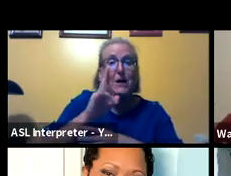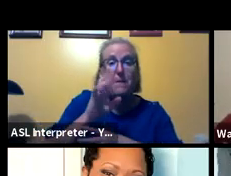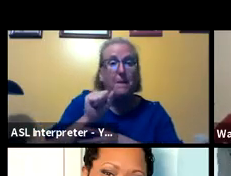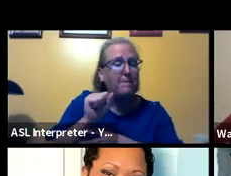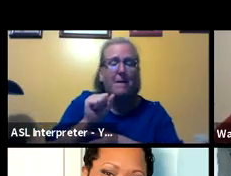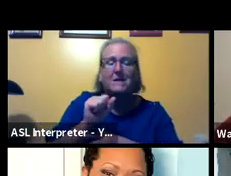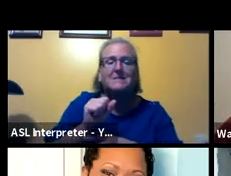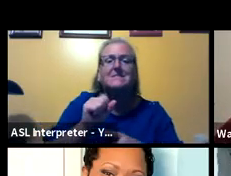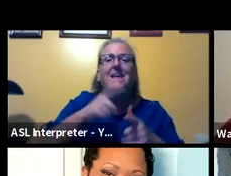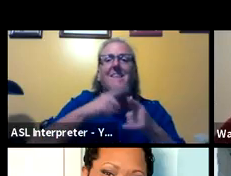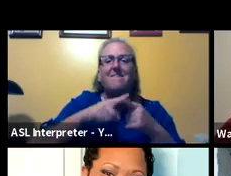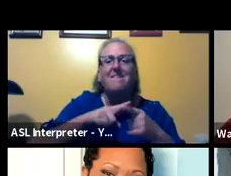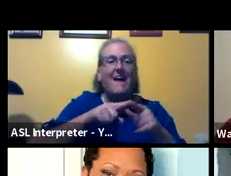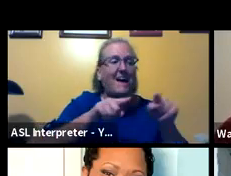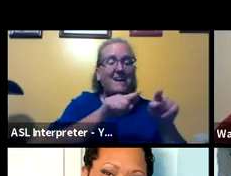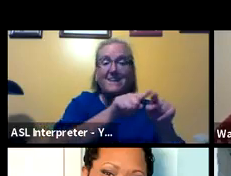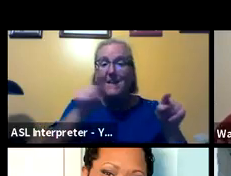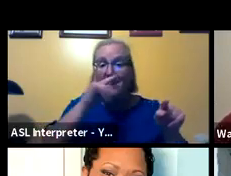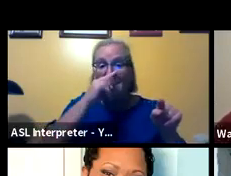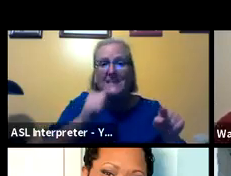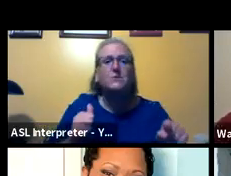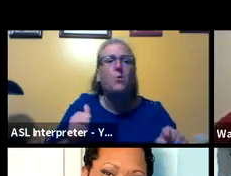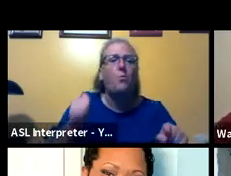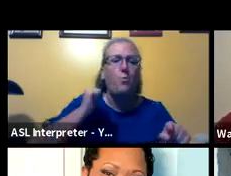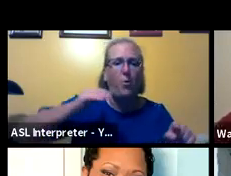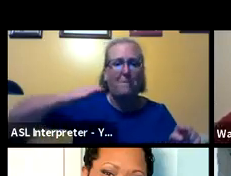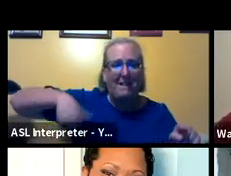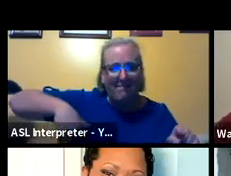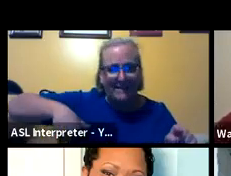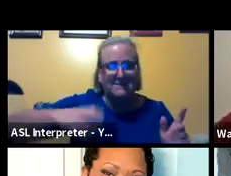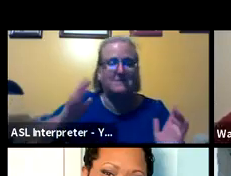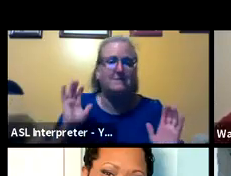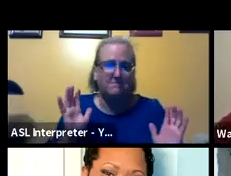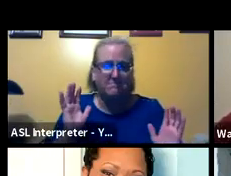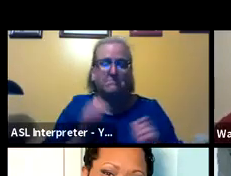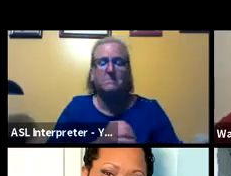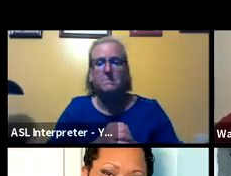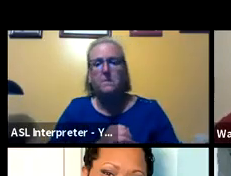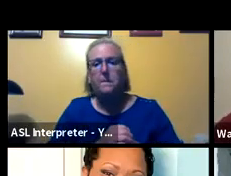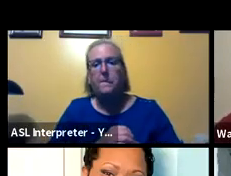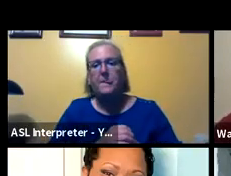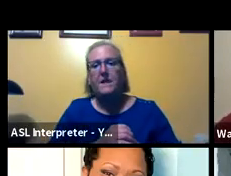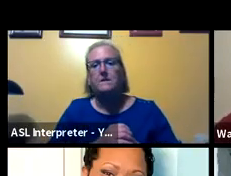create tardiness issues for any of the 3 schools.